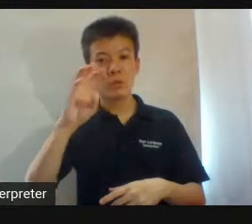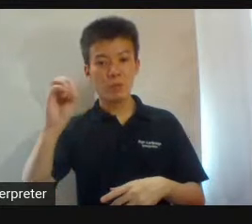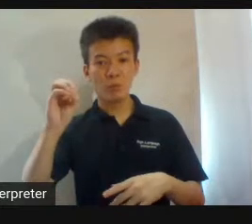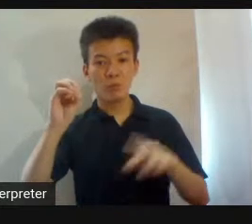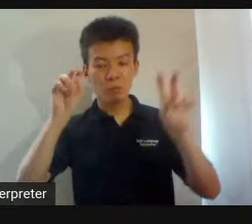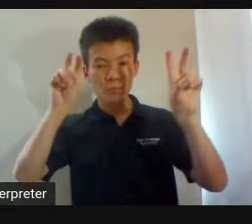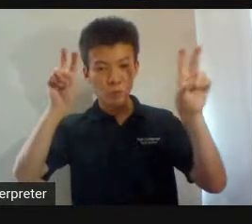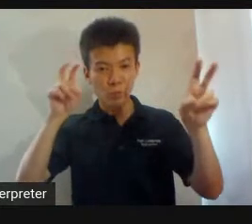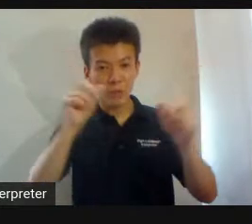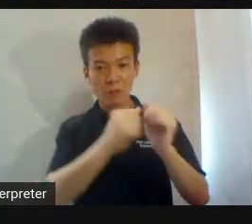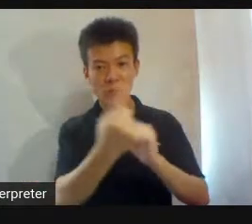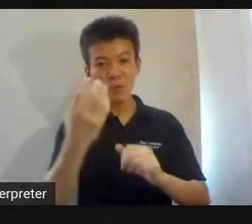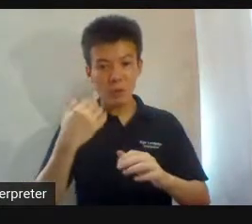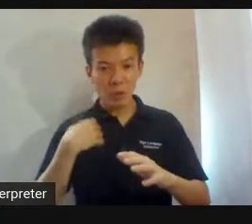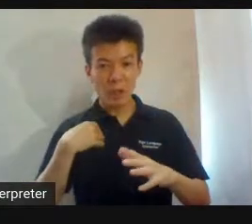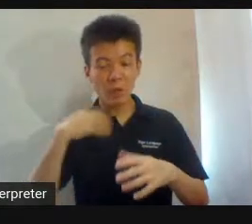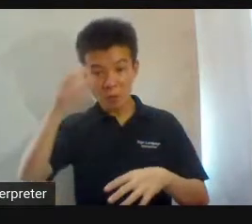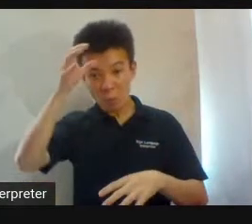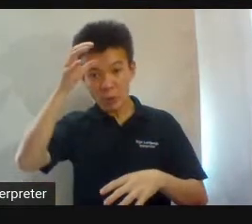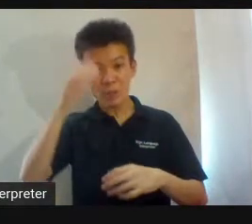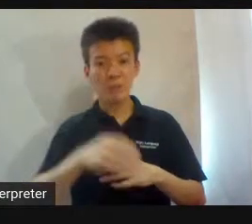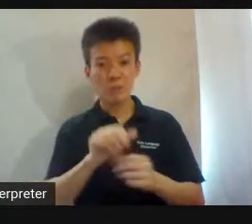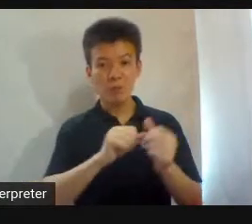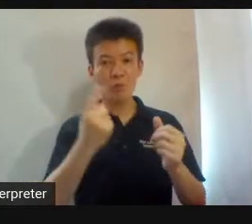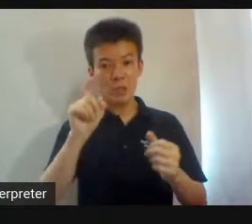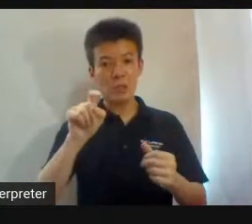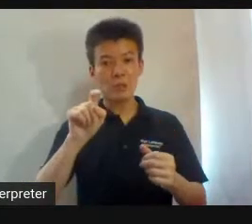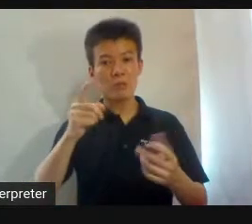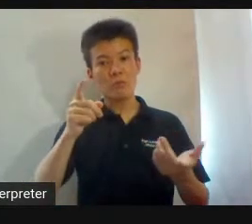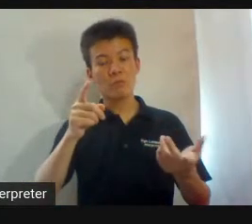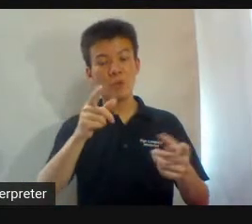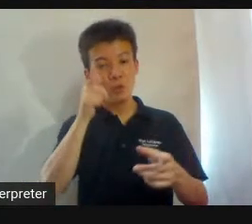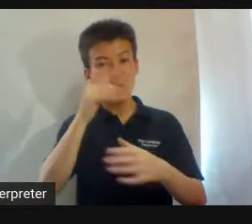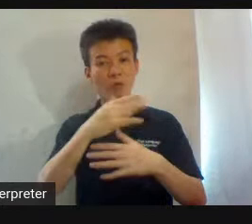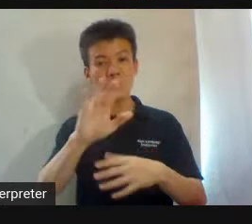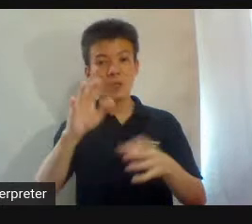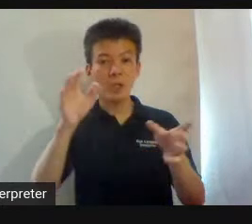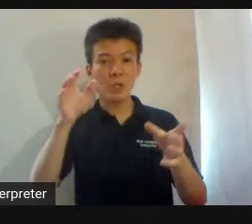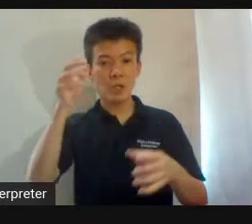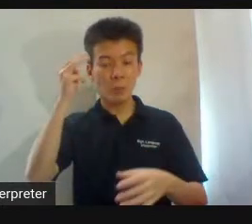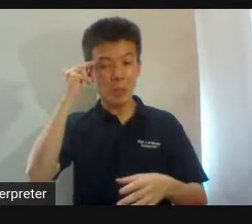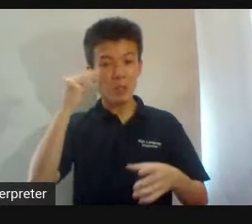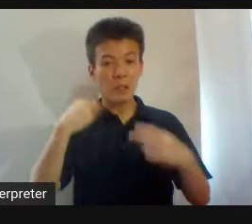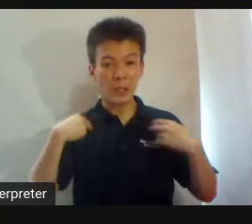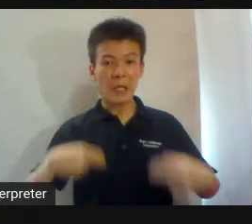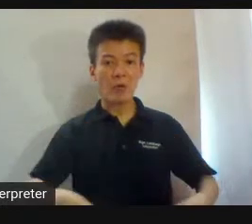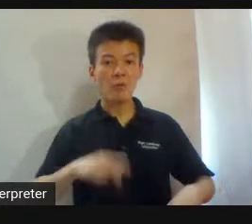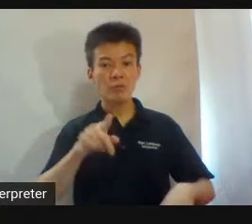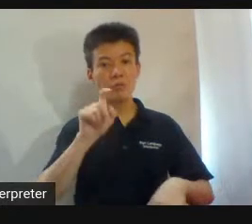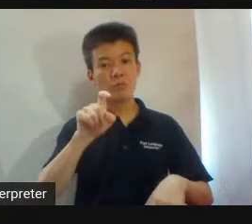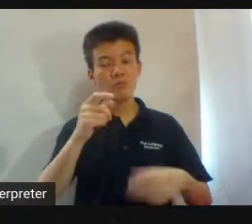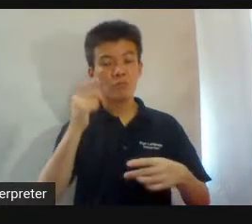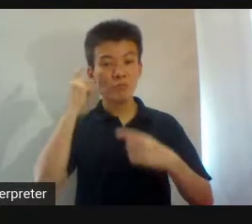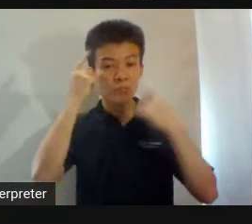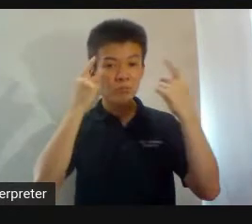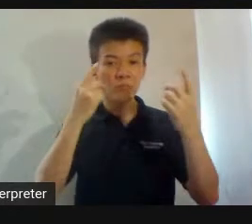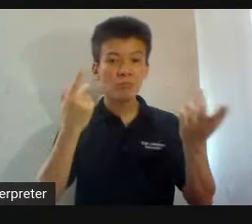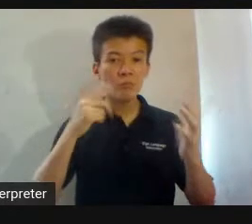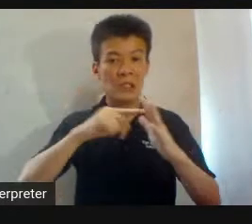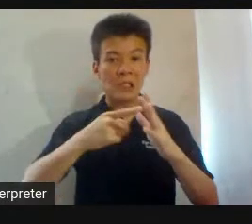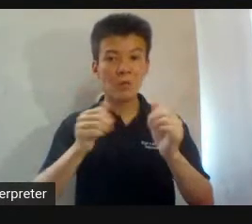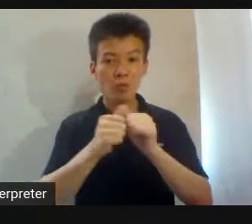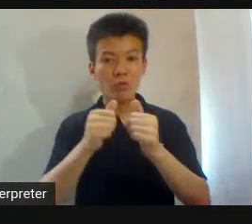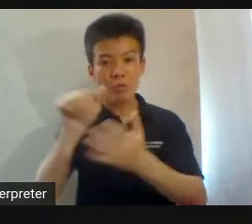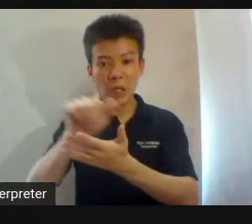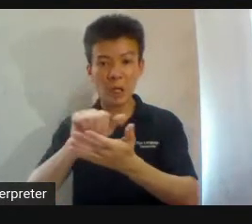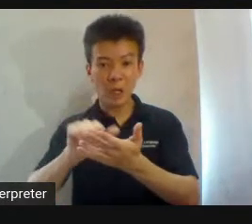And everyone has a brain. Yeah, everyone needs to take care of their mental health. So you could consider starting with art,